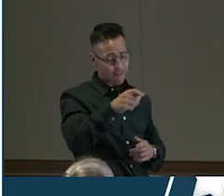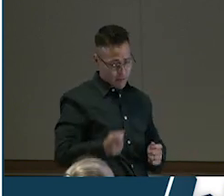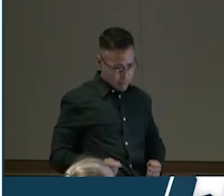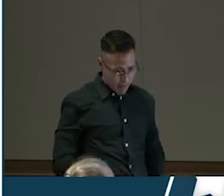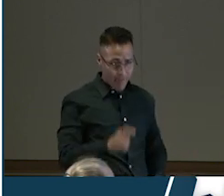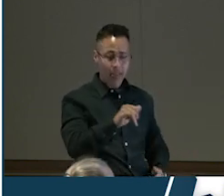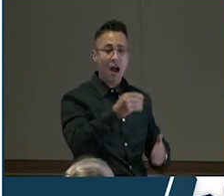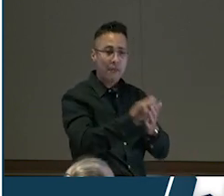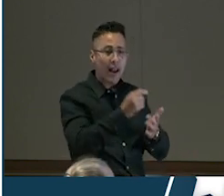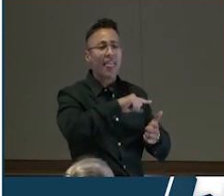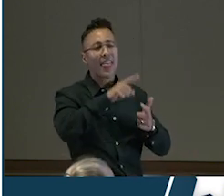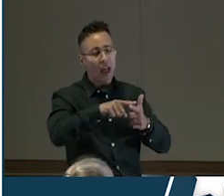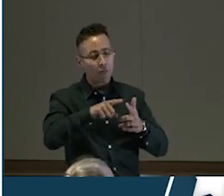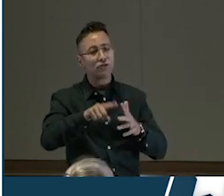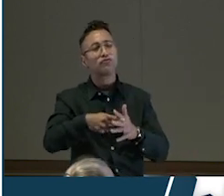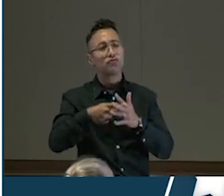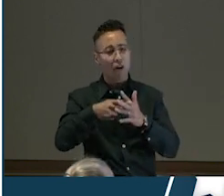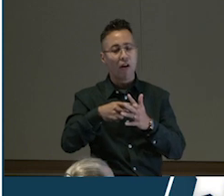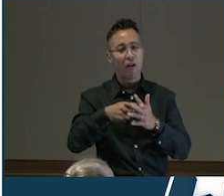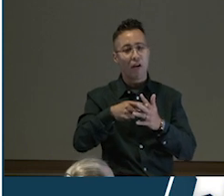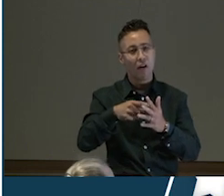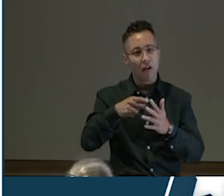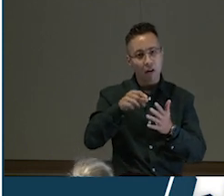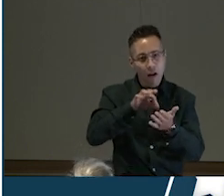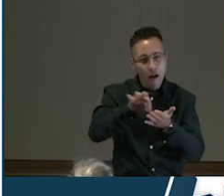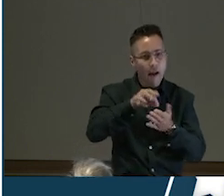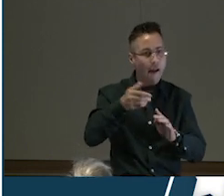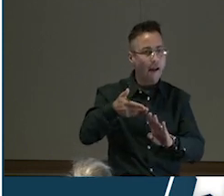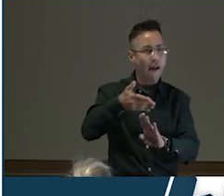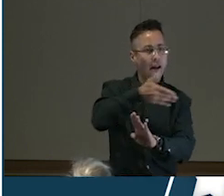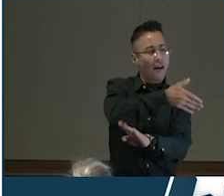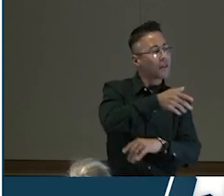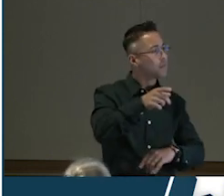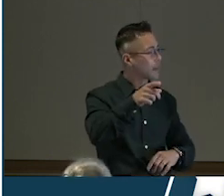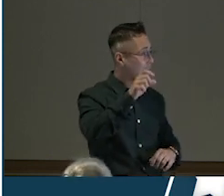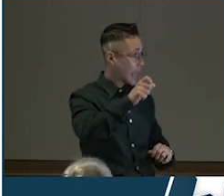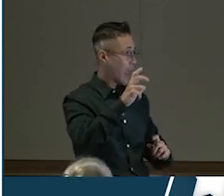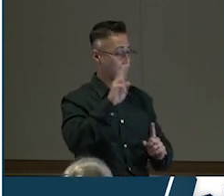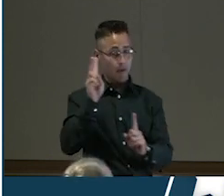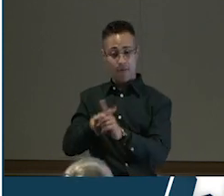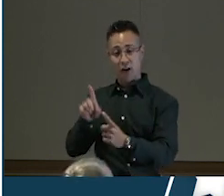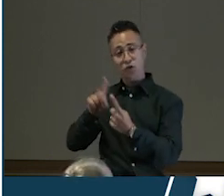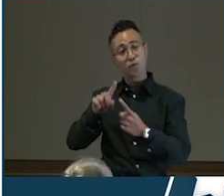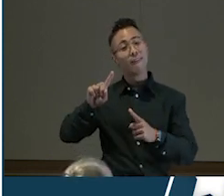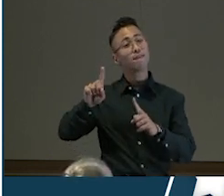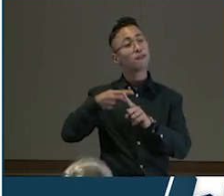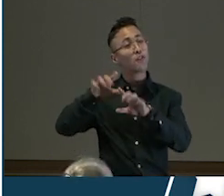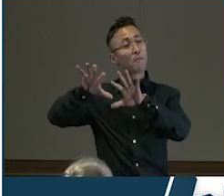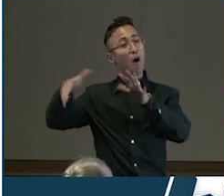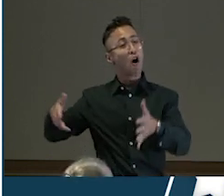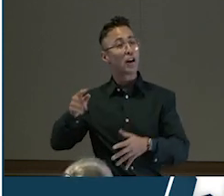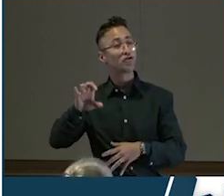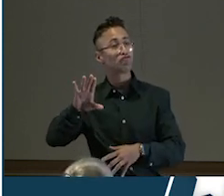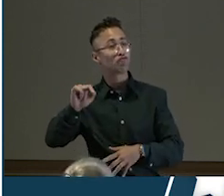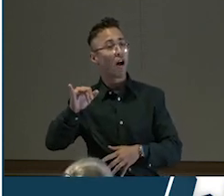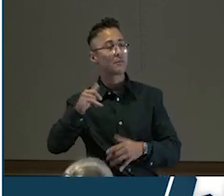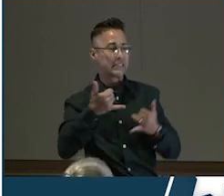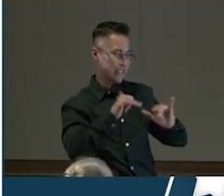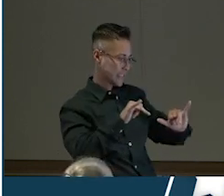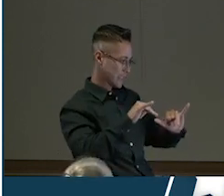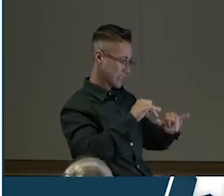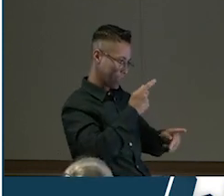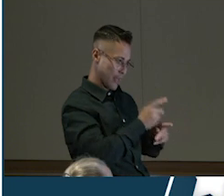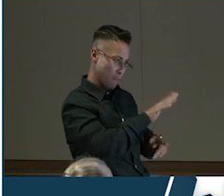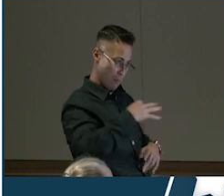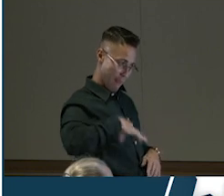they can start the clock on the count back. well, my question is, can you put that now in a first-party trust and still keep your benefits?